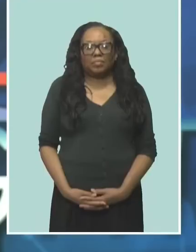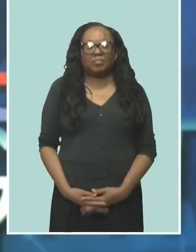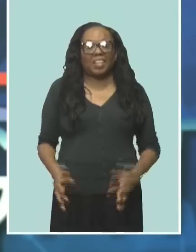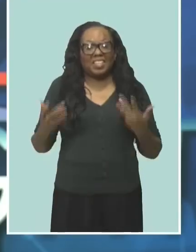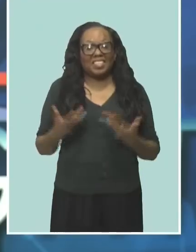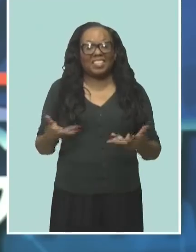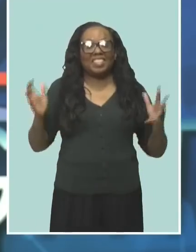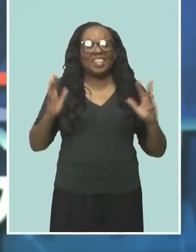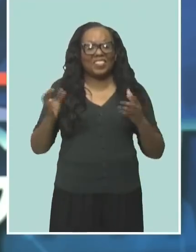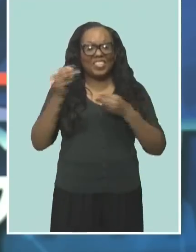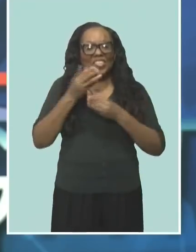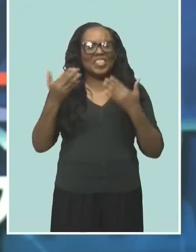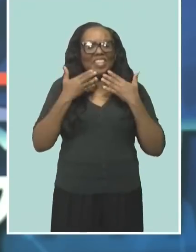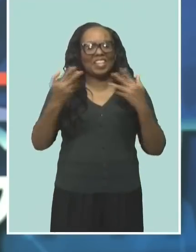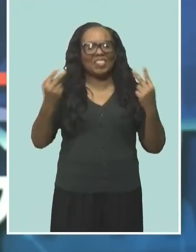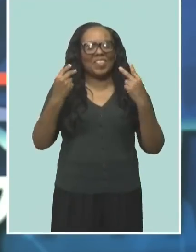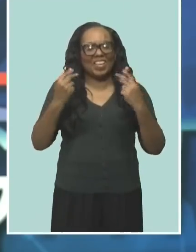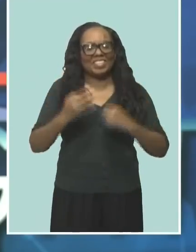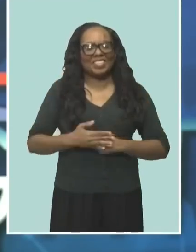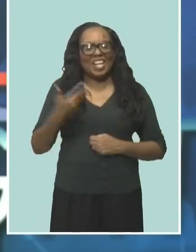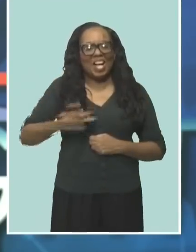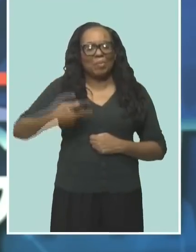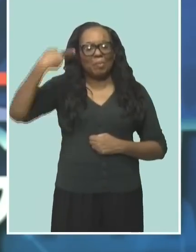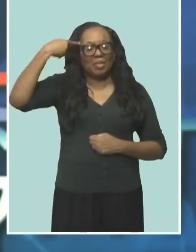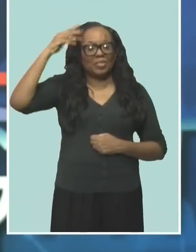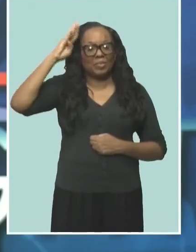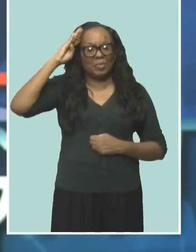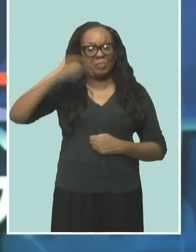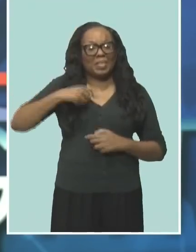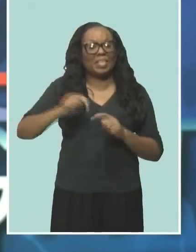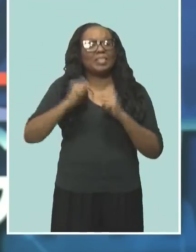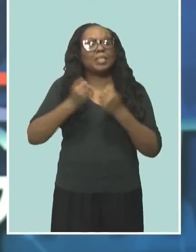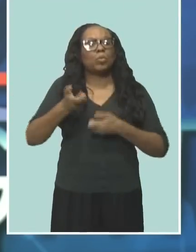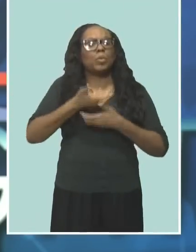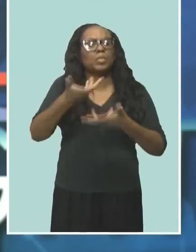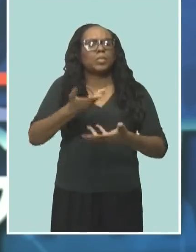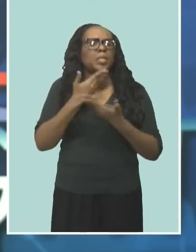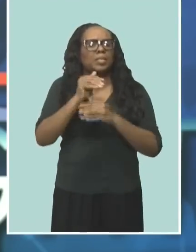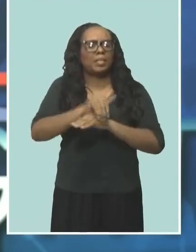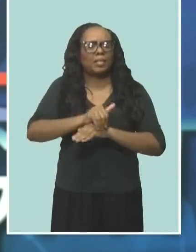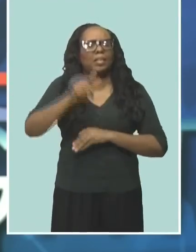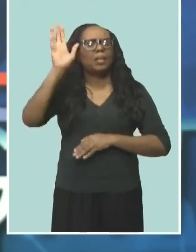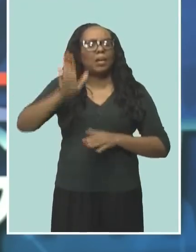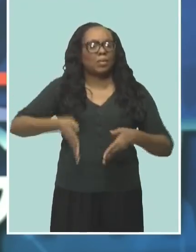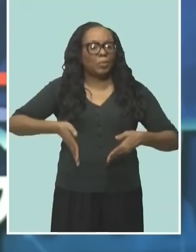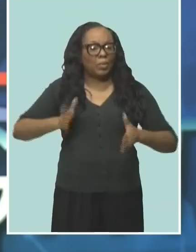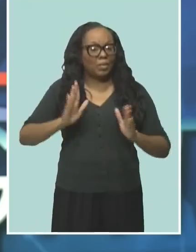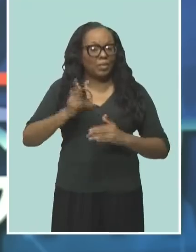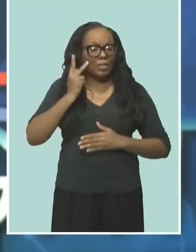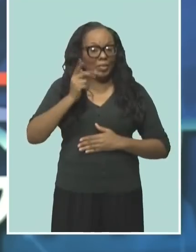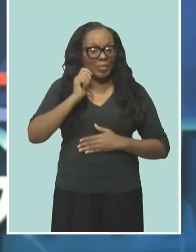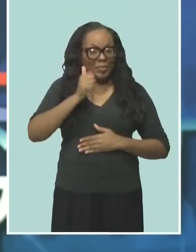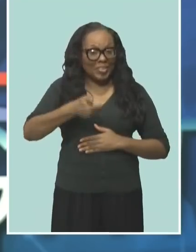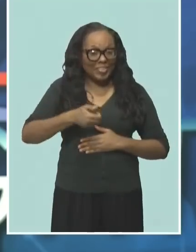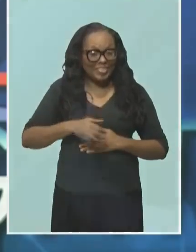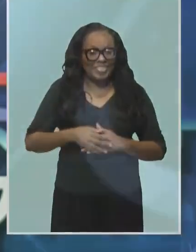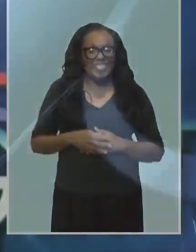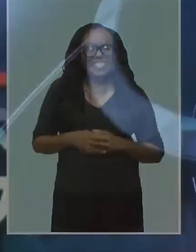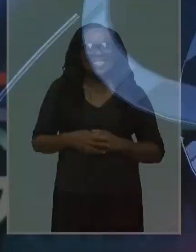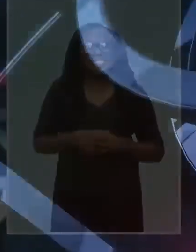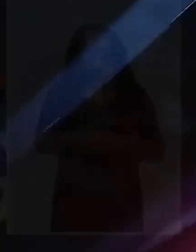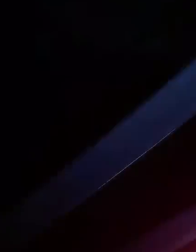And that's our time tonight. Thank you for spending it with us. I'm Pearson Bowen. For the crew, to all of you, good night. By God's will, we'll see you tomorrow.